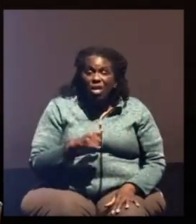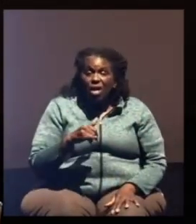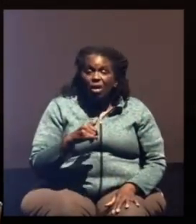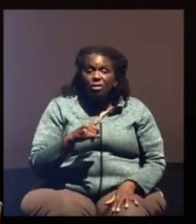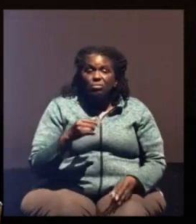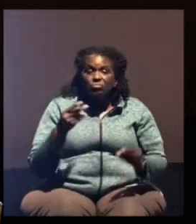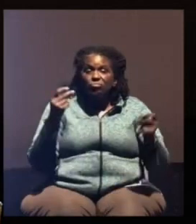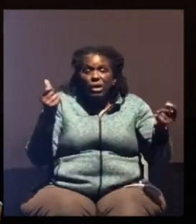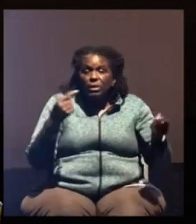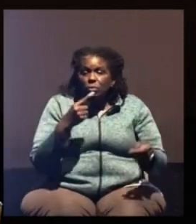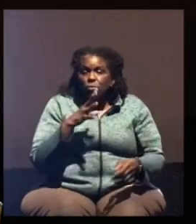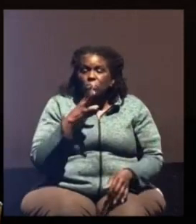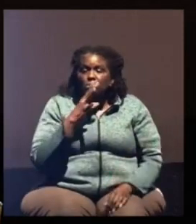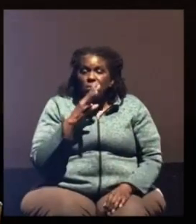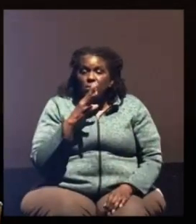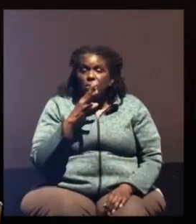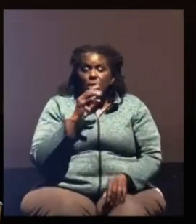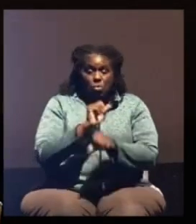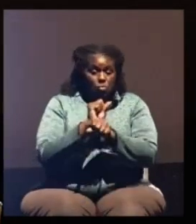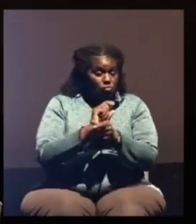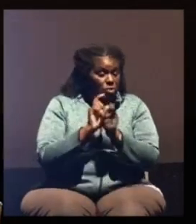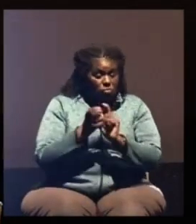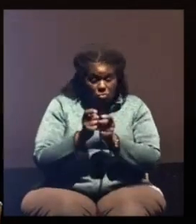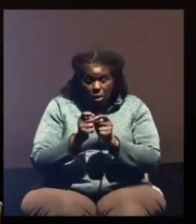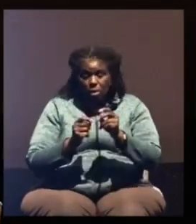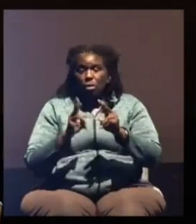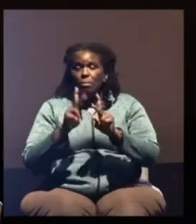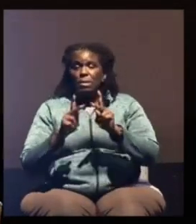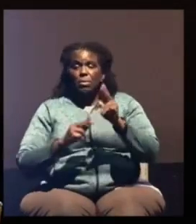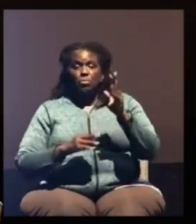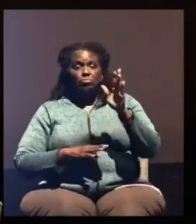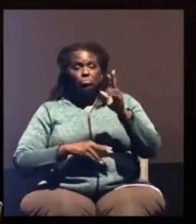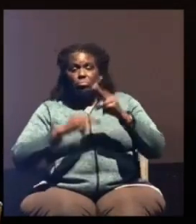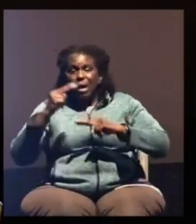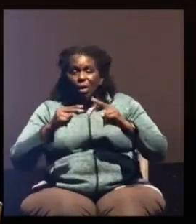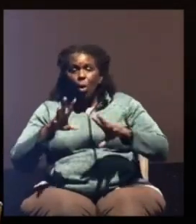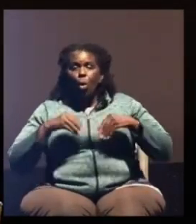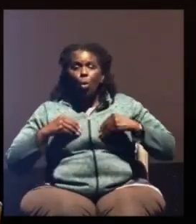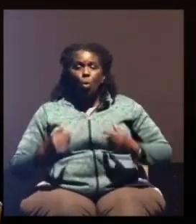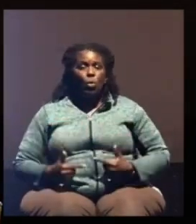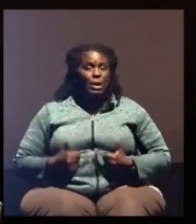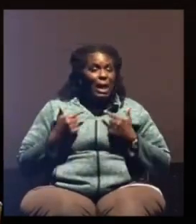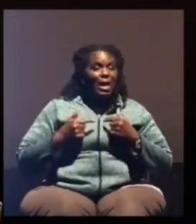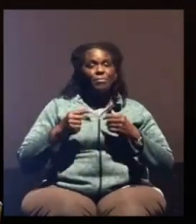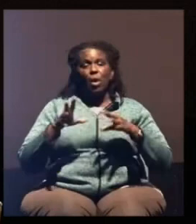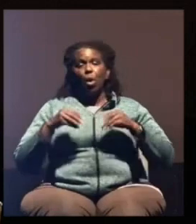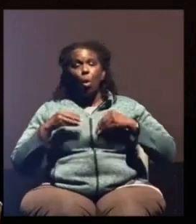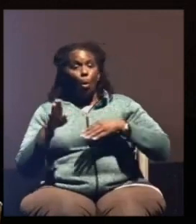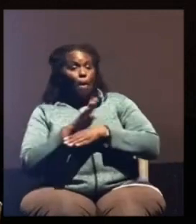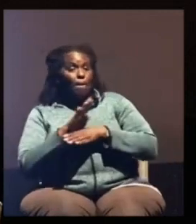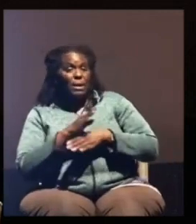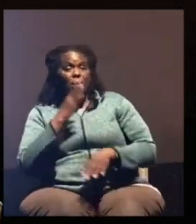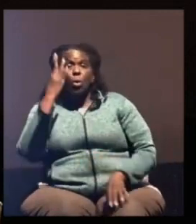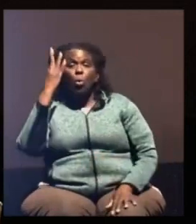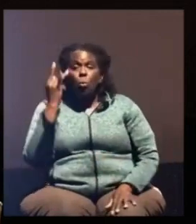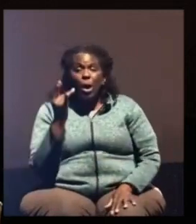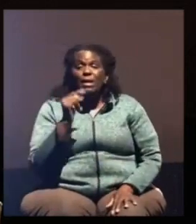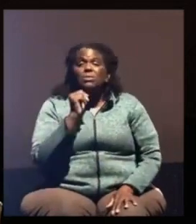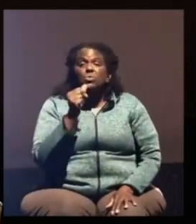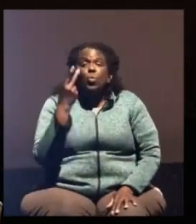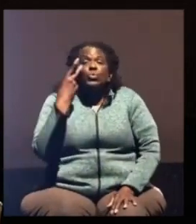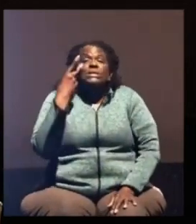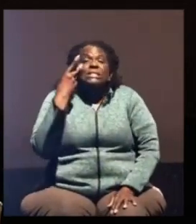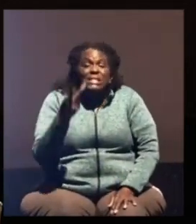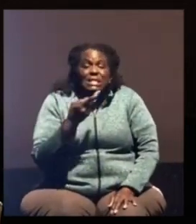careers change and people build their own lives. They they build their own business because they don't see